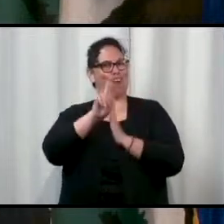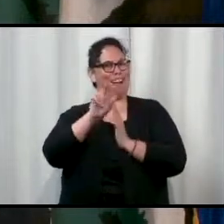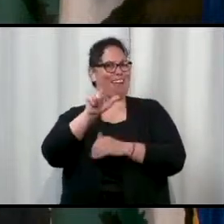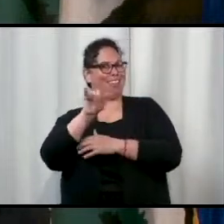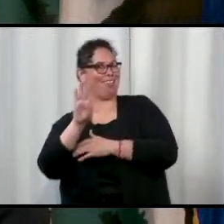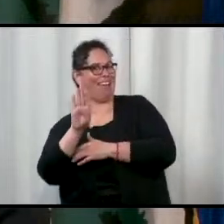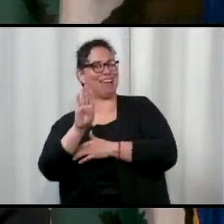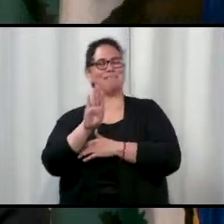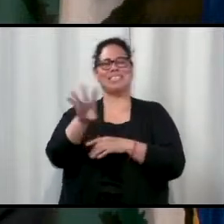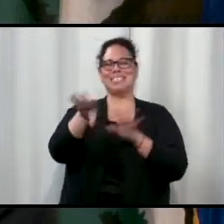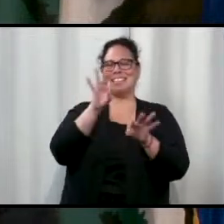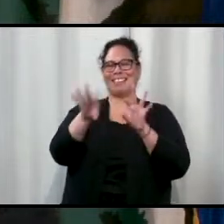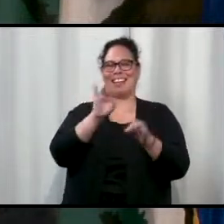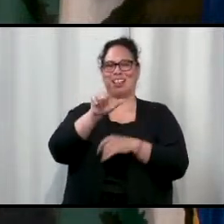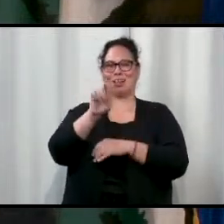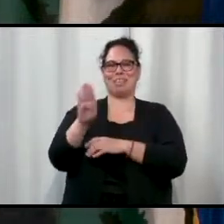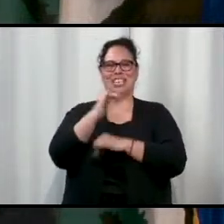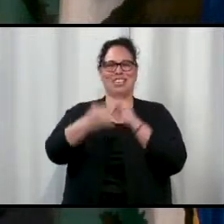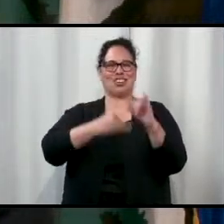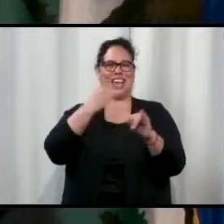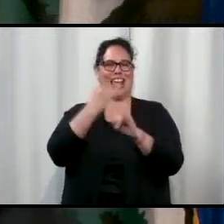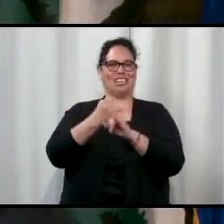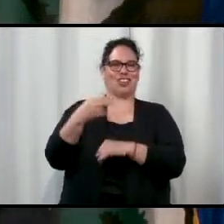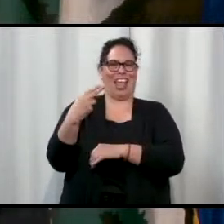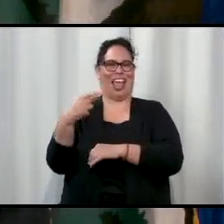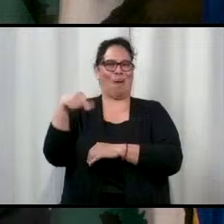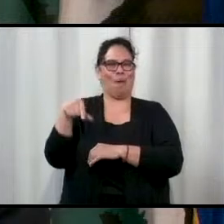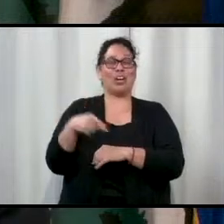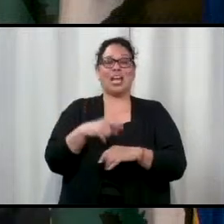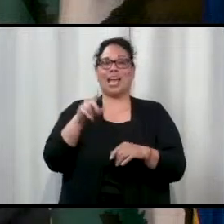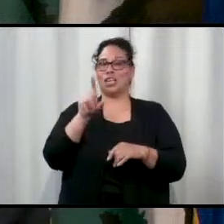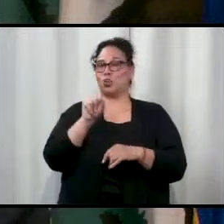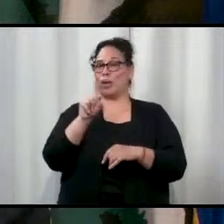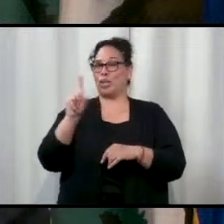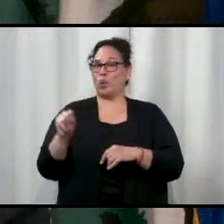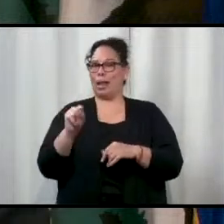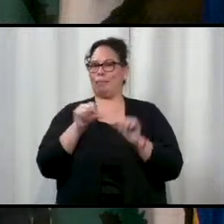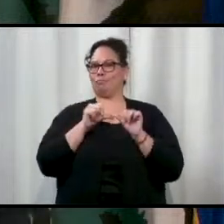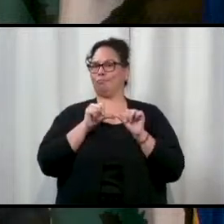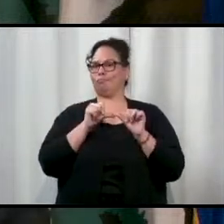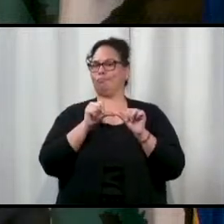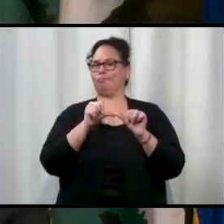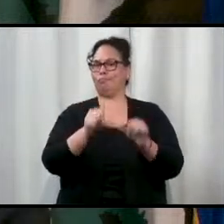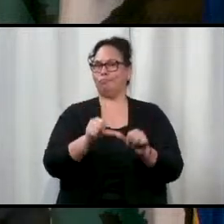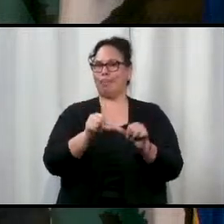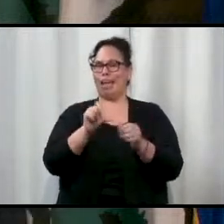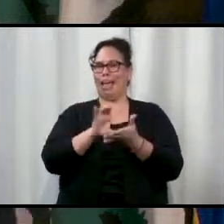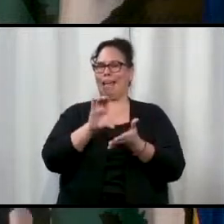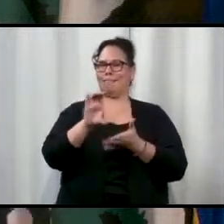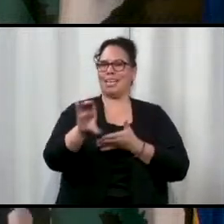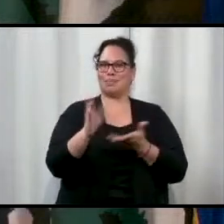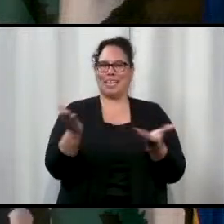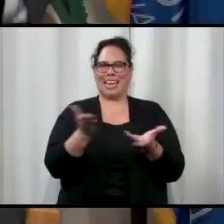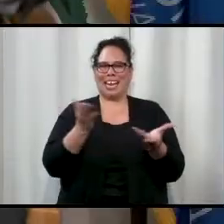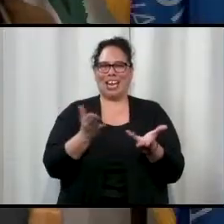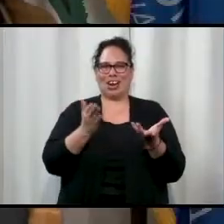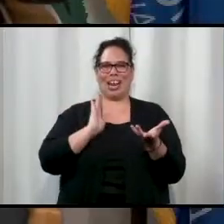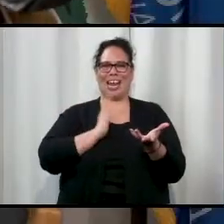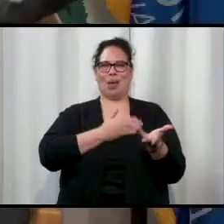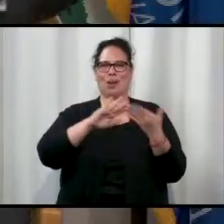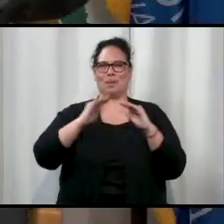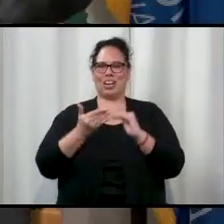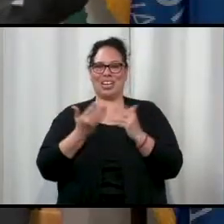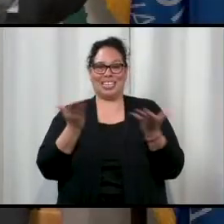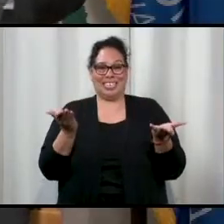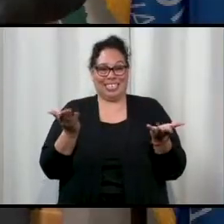as their international headquarters, and since 2020 has continued to make investments here in our community. And today, Richard French,